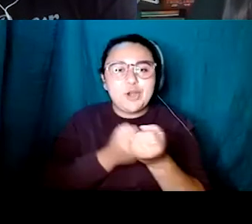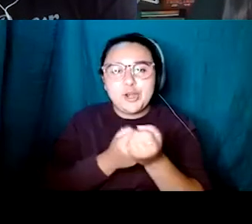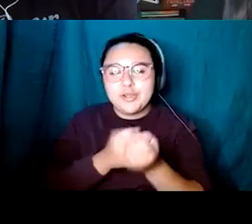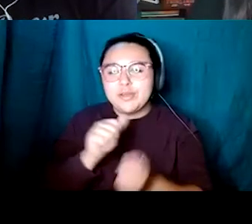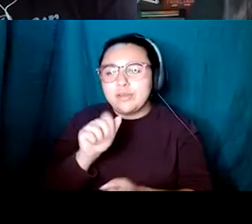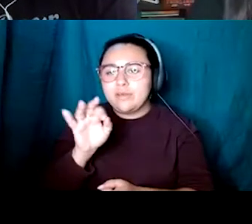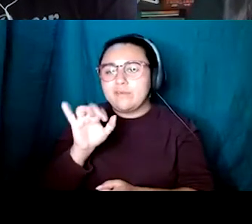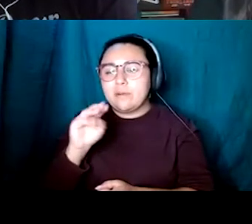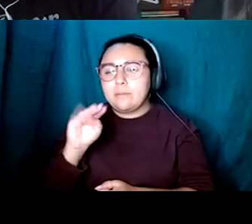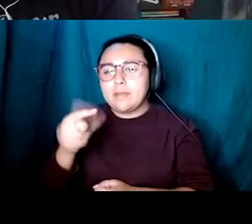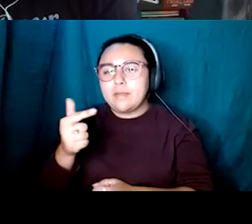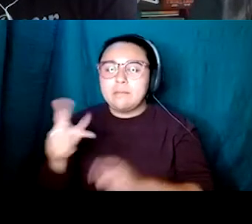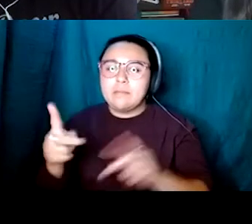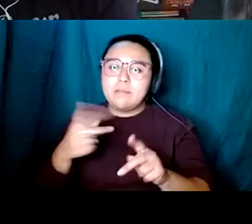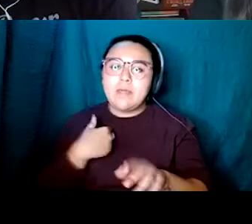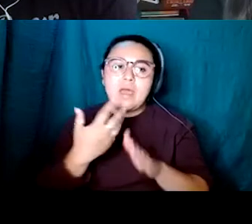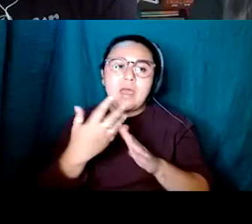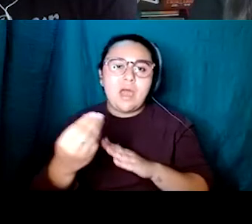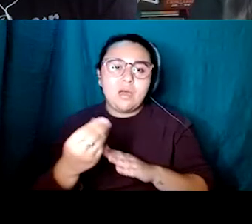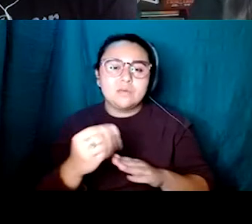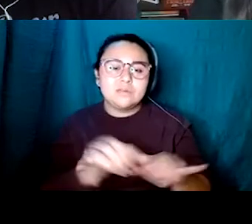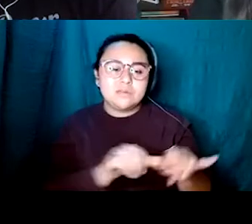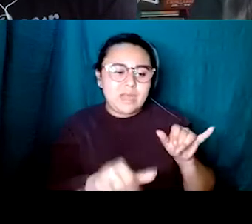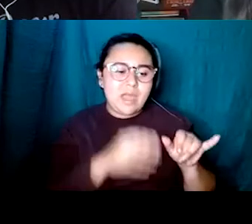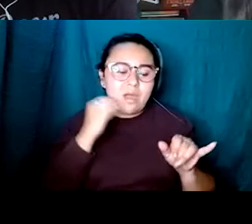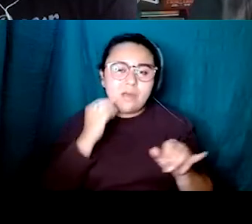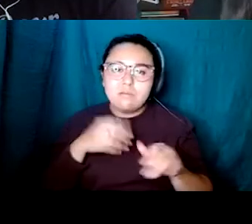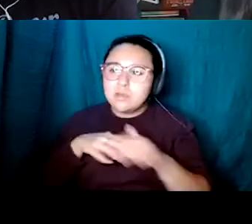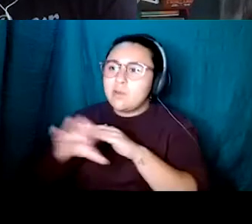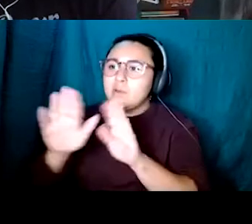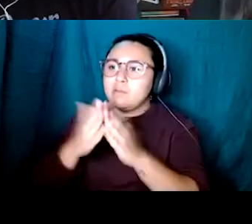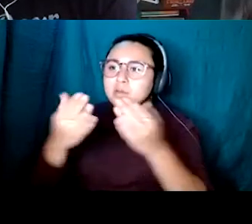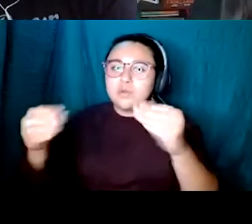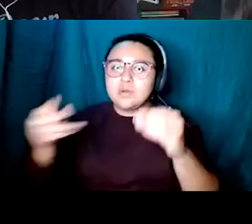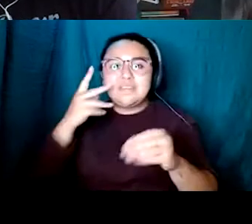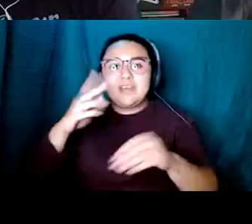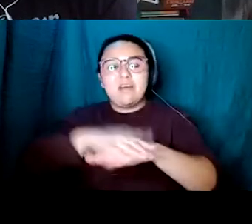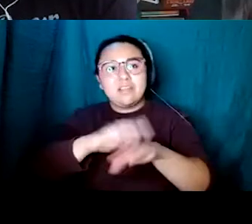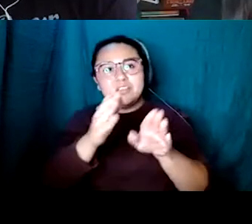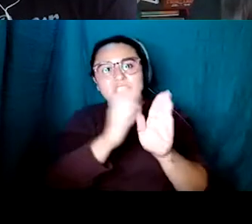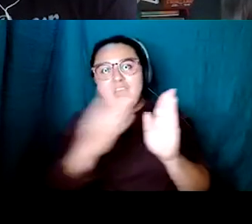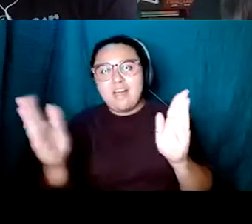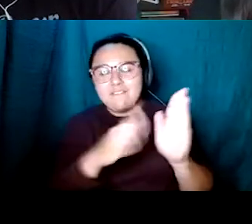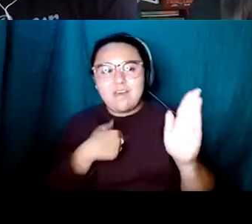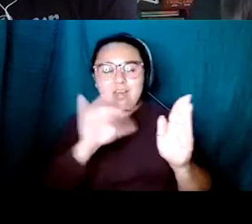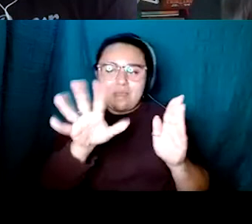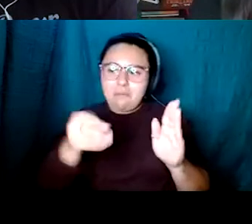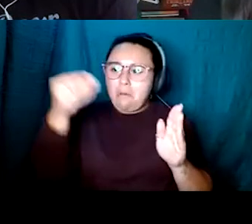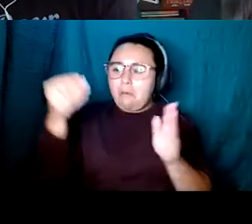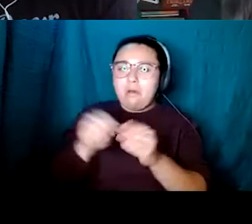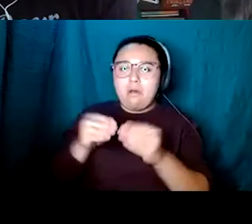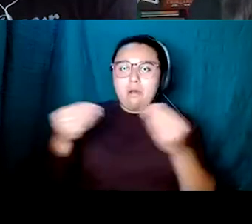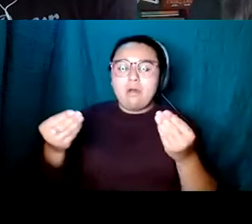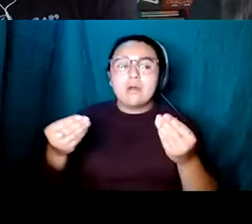Like you said, like that people are walking out of quarantine and into this, into bookstores where this is on the shelves. And, you know, and so many other great fat books